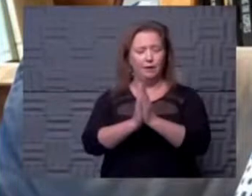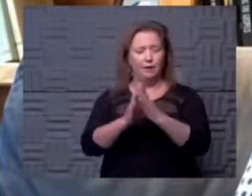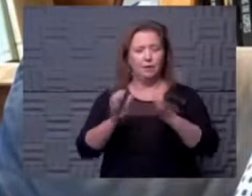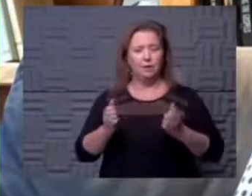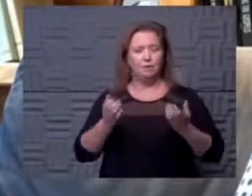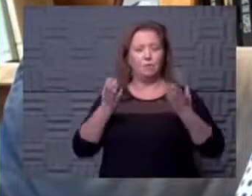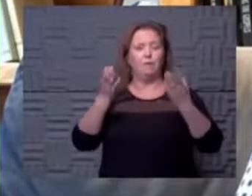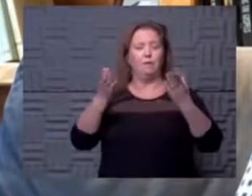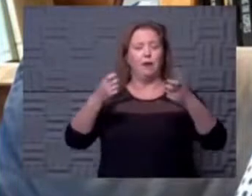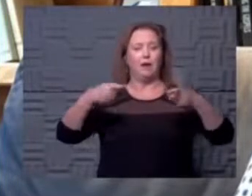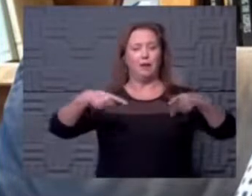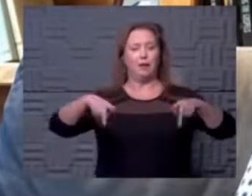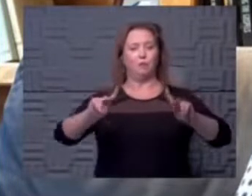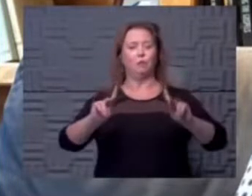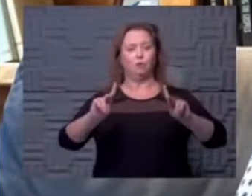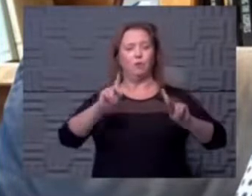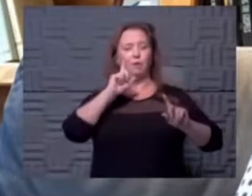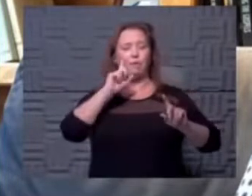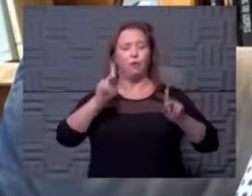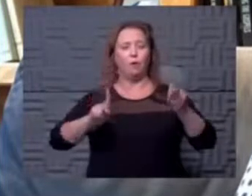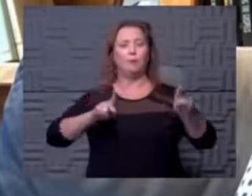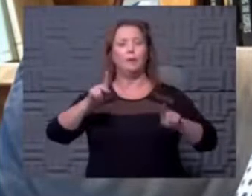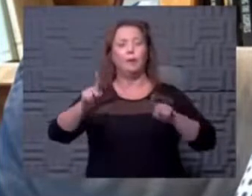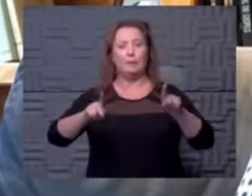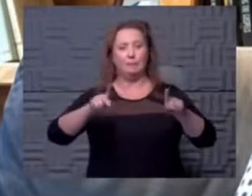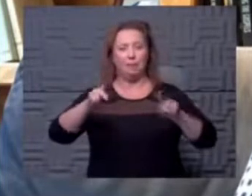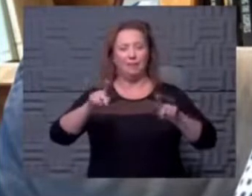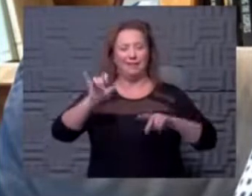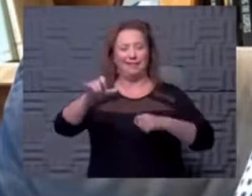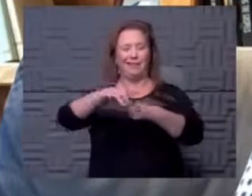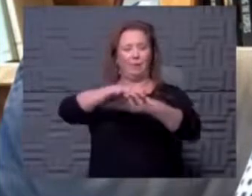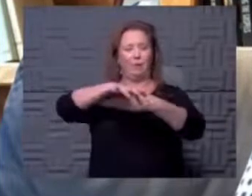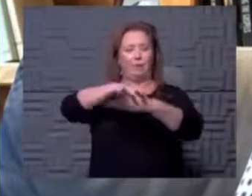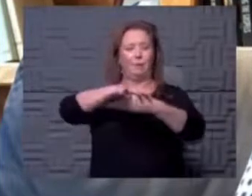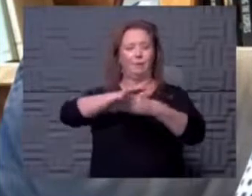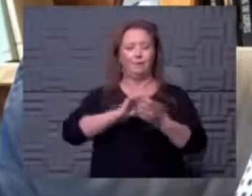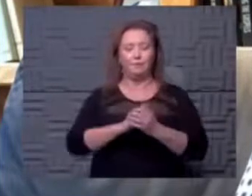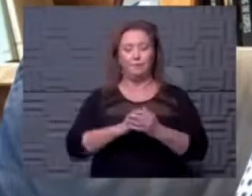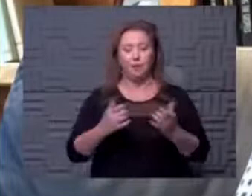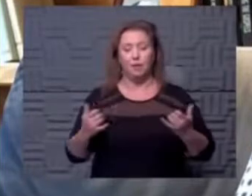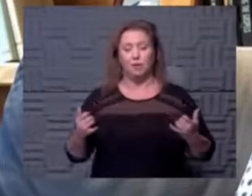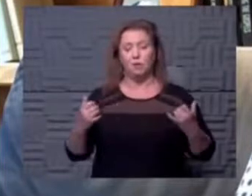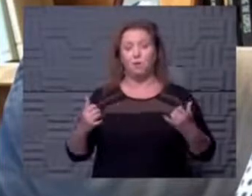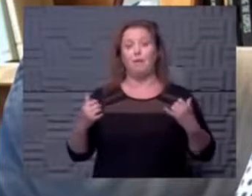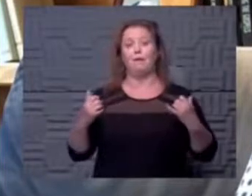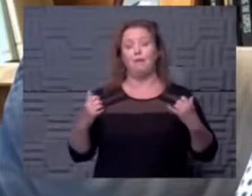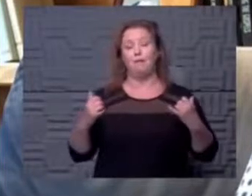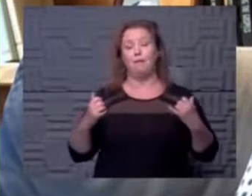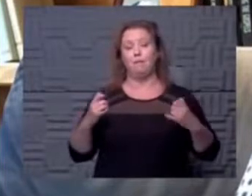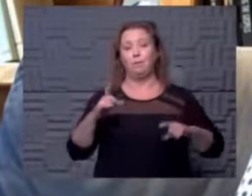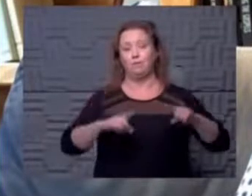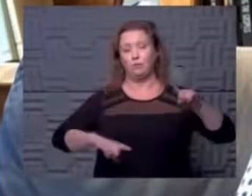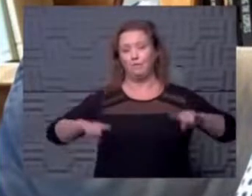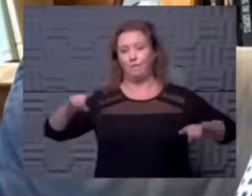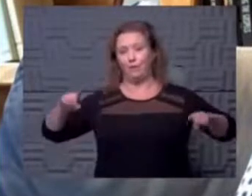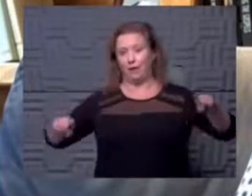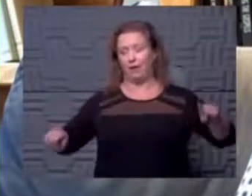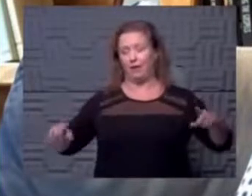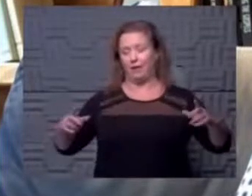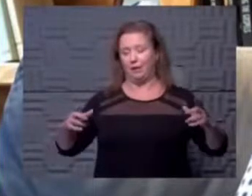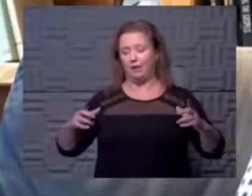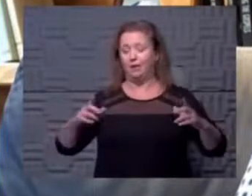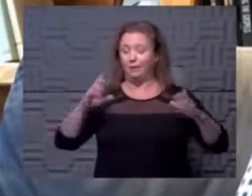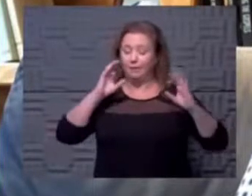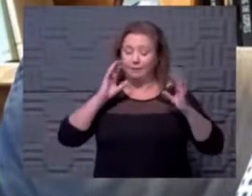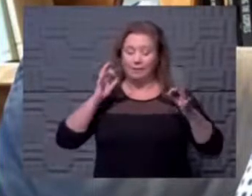providing opportunities for people in that arena. And right now there's a variety of decisions